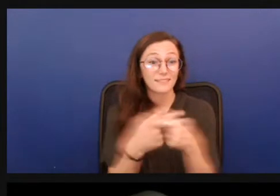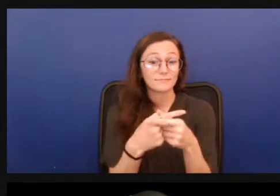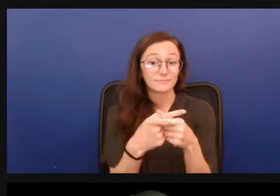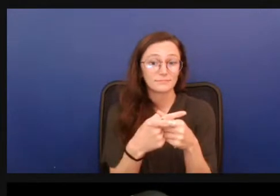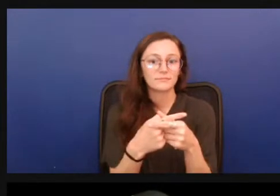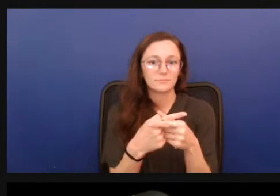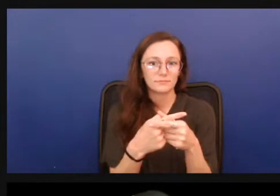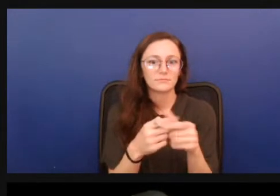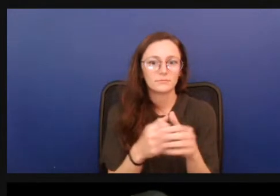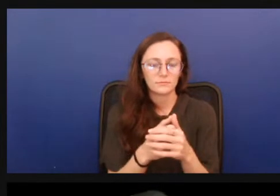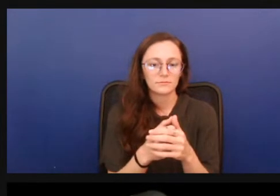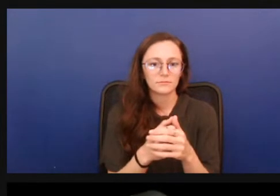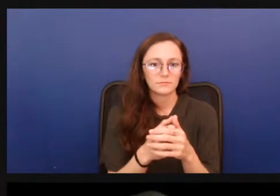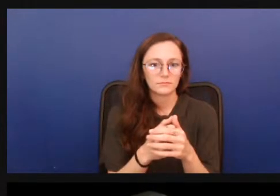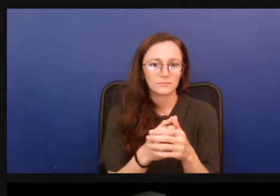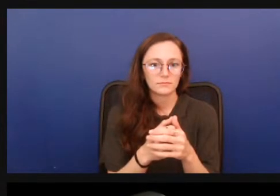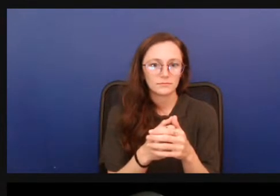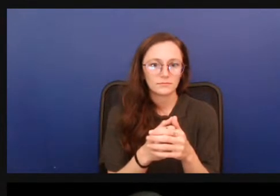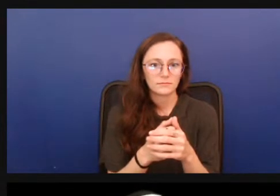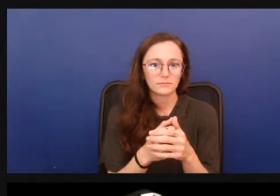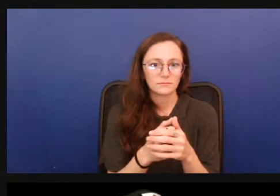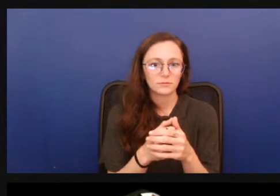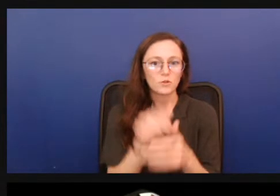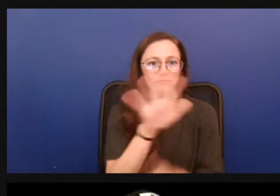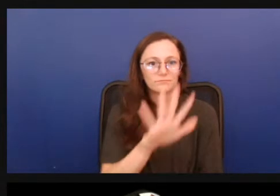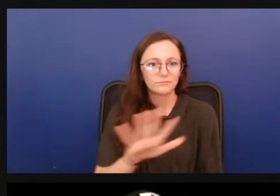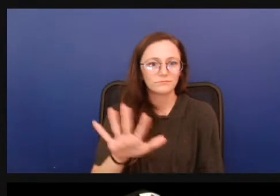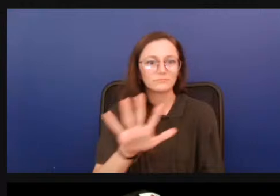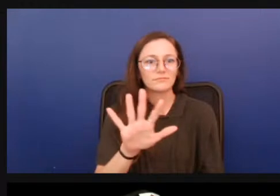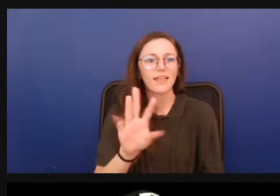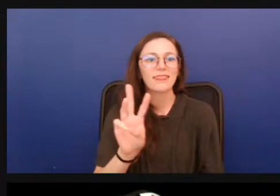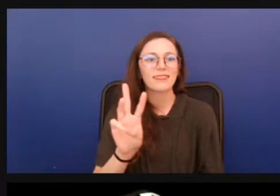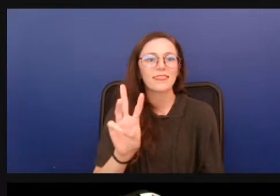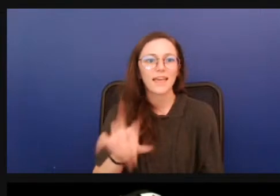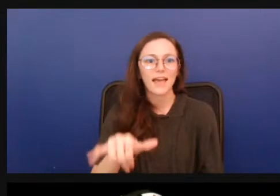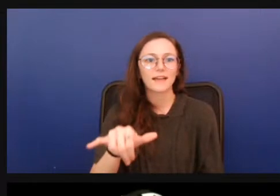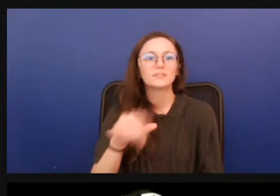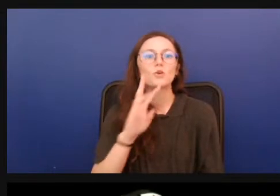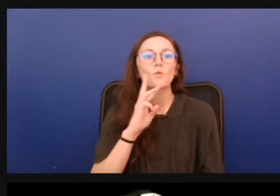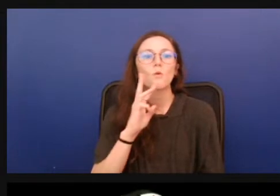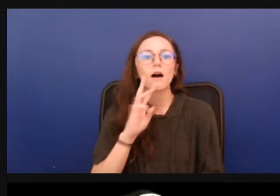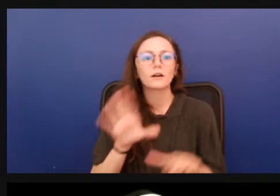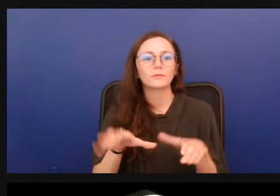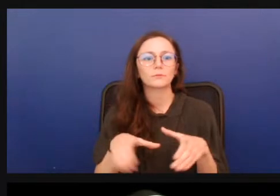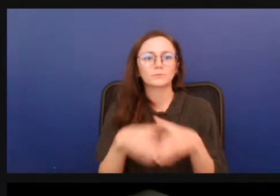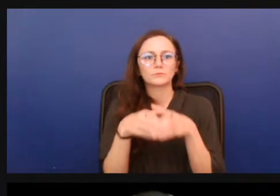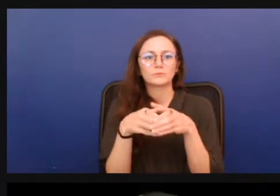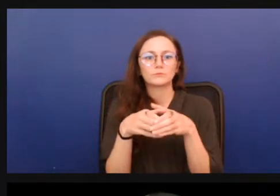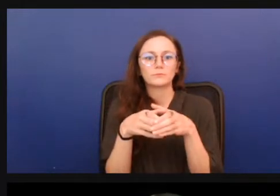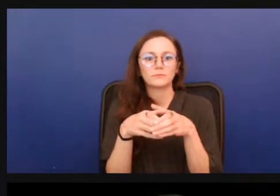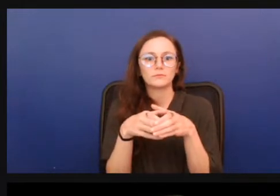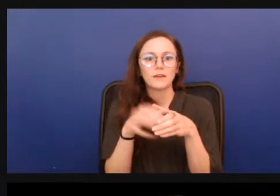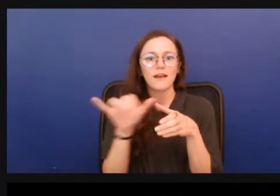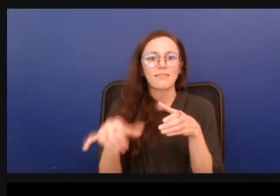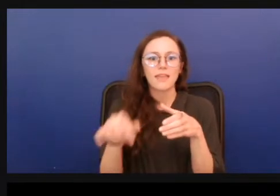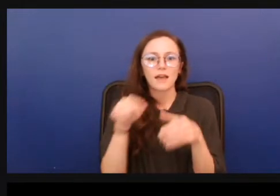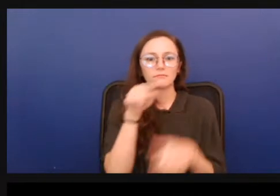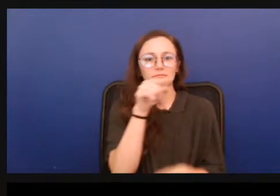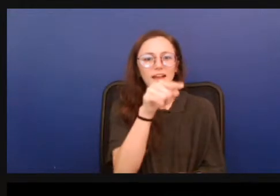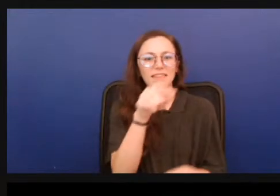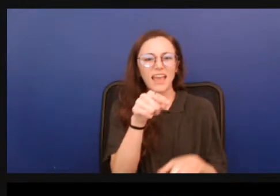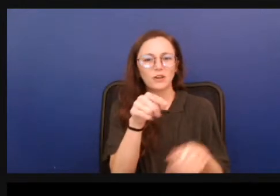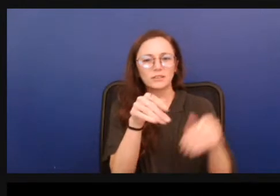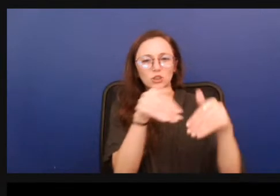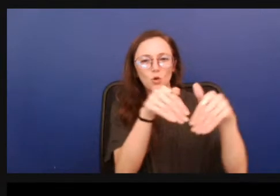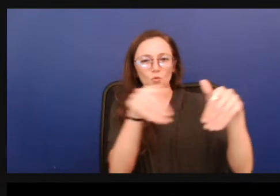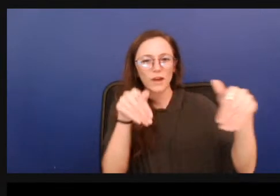is that seamount, and there is the ridge right up there. And what I hope to show you is that that's